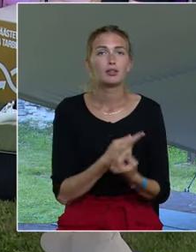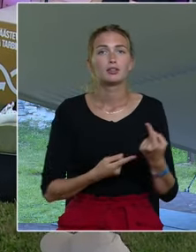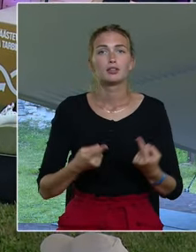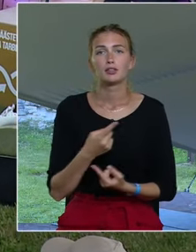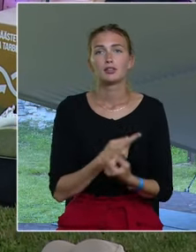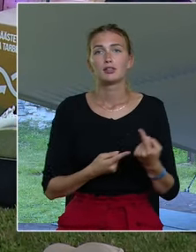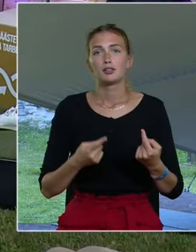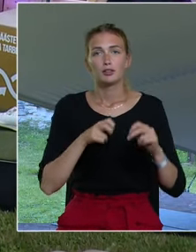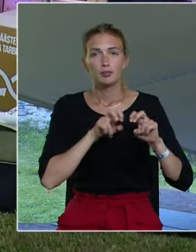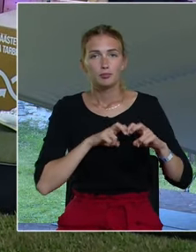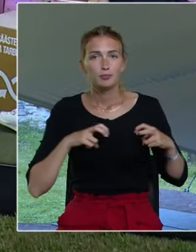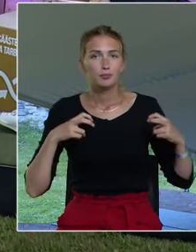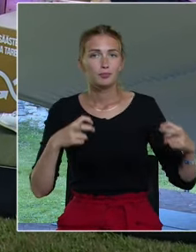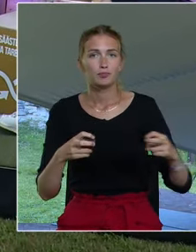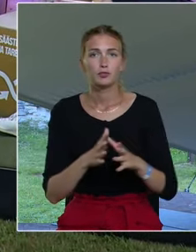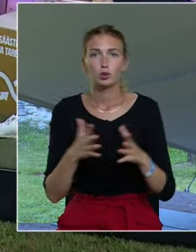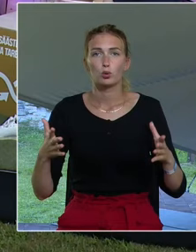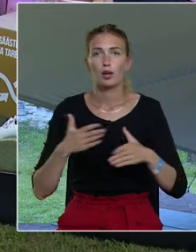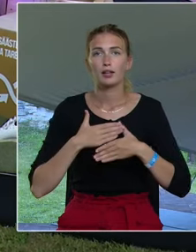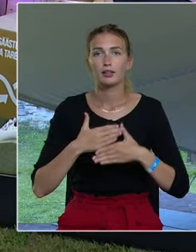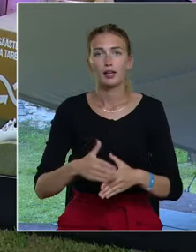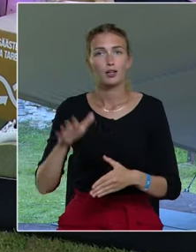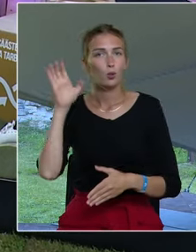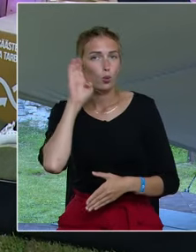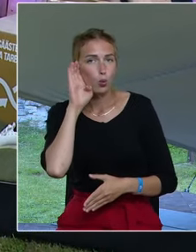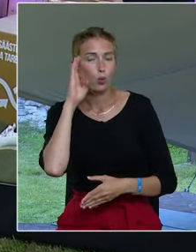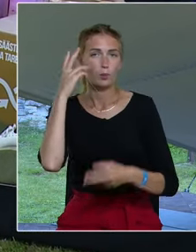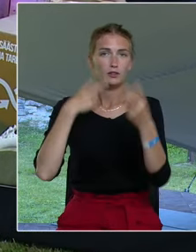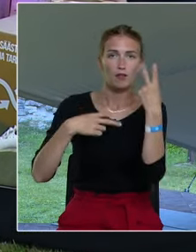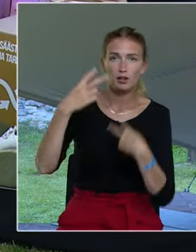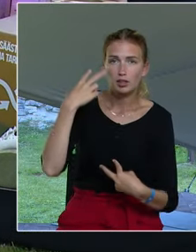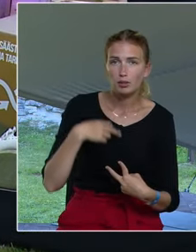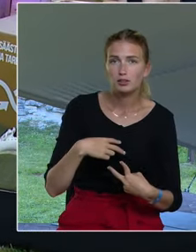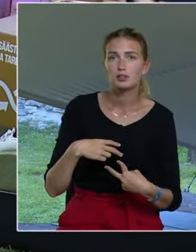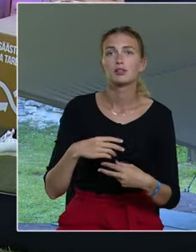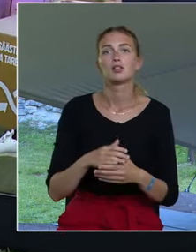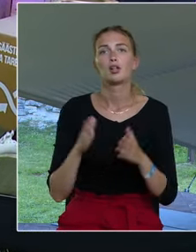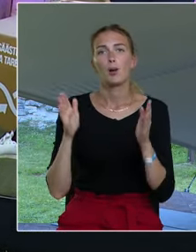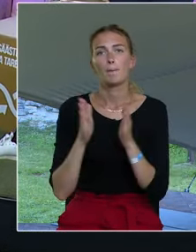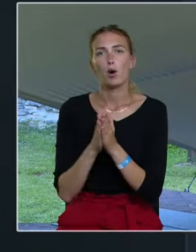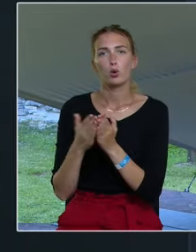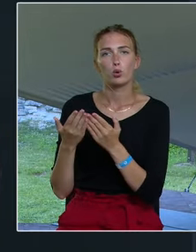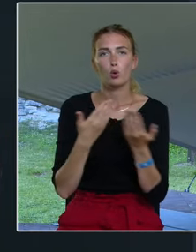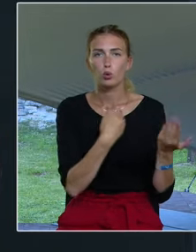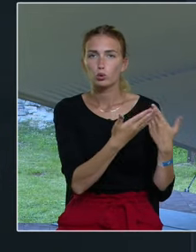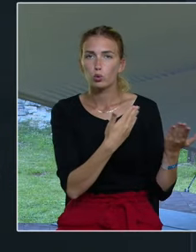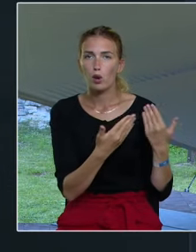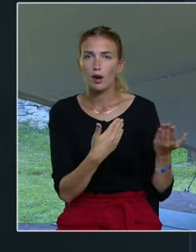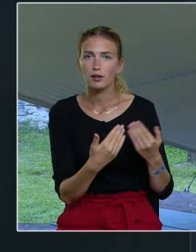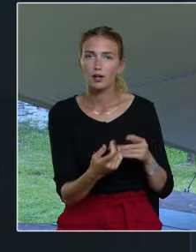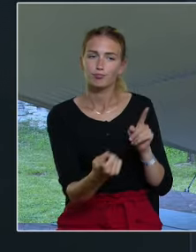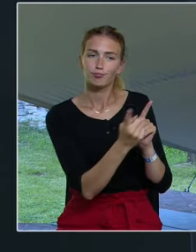Xenia, Indrek, and Erwin. Thanks for staying us for this discussion. Please talk to the gallerists, the artists, the fashion